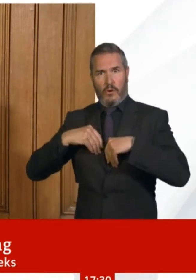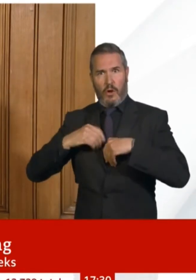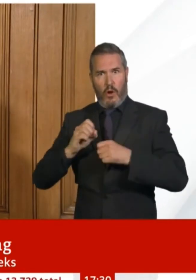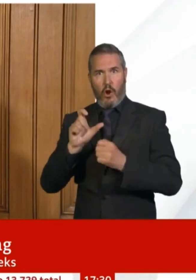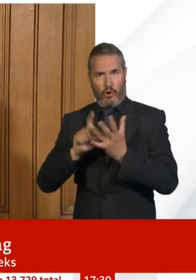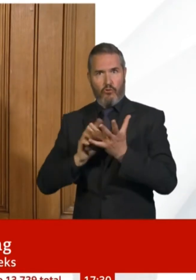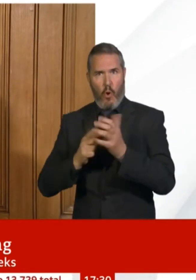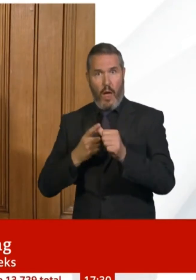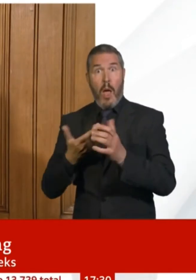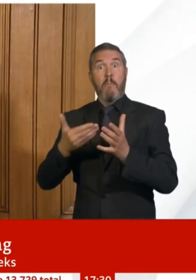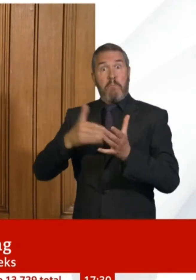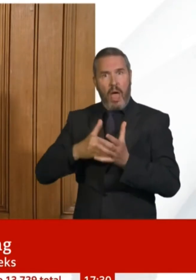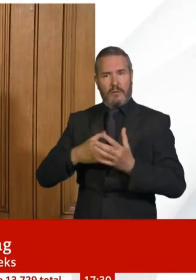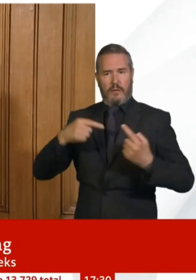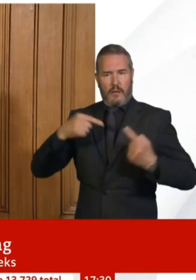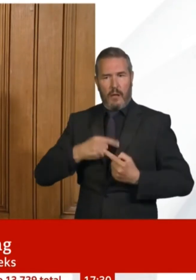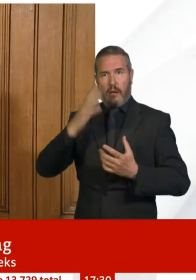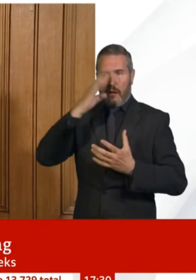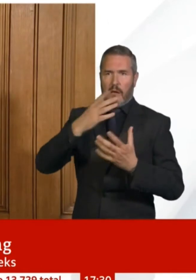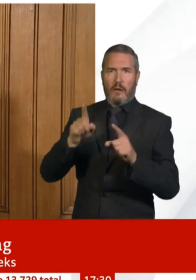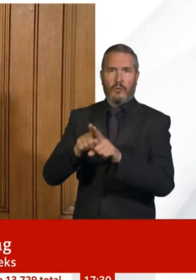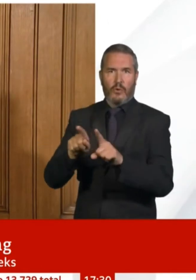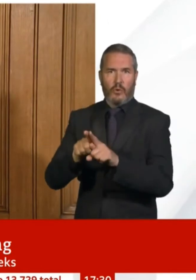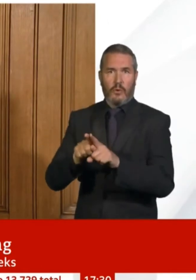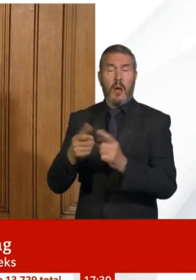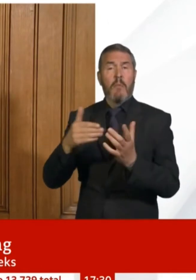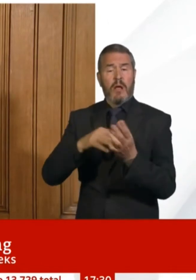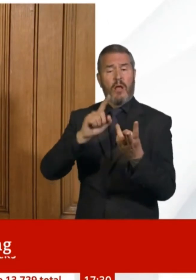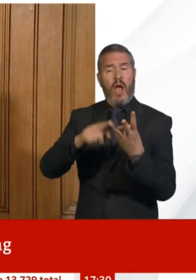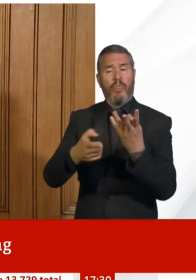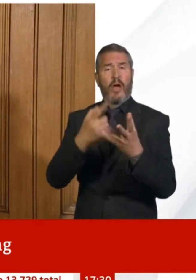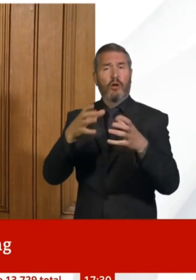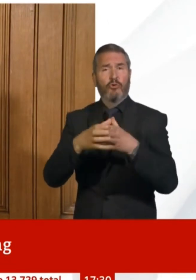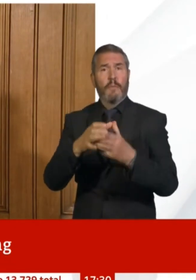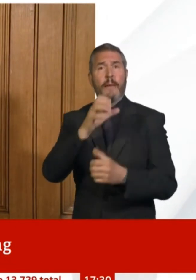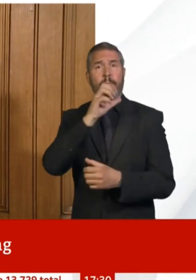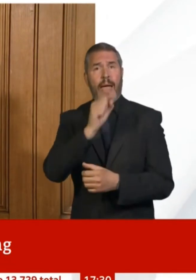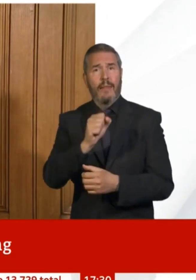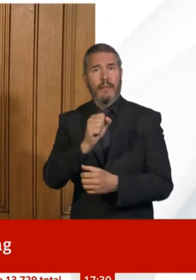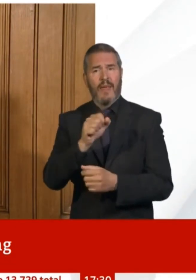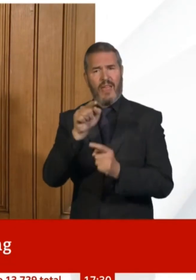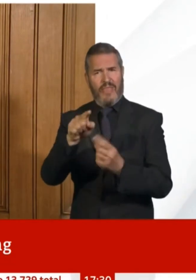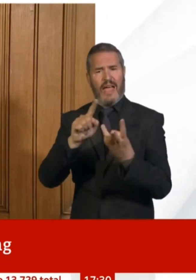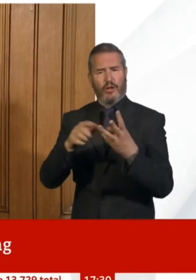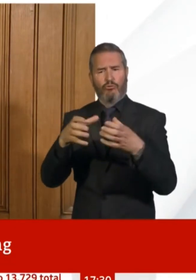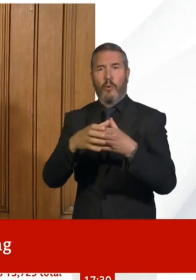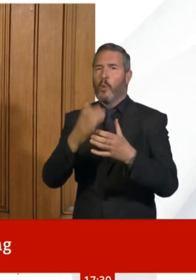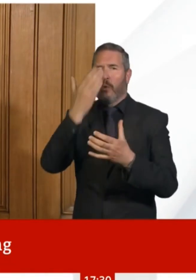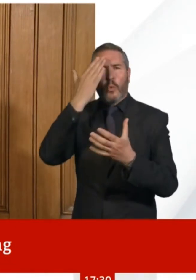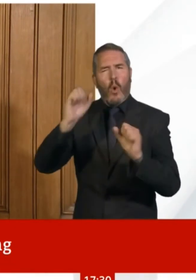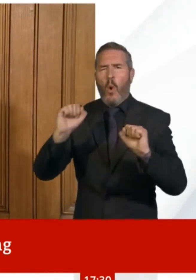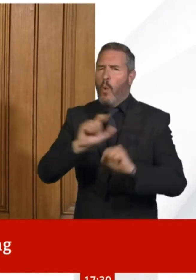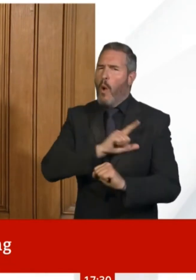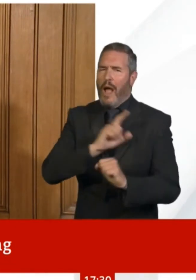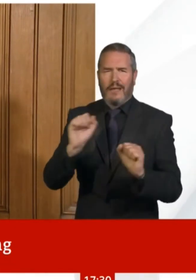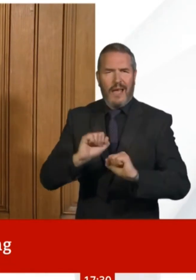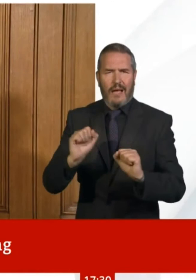more than one. And actually male sex is a very clear risk factor for reasons that are not absolutely clear.